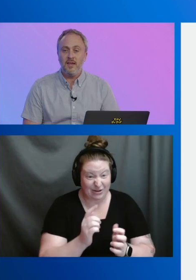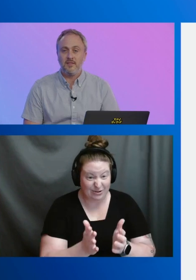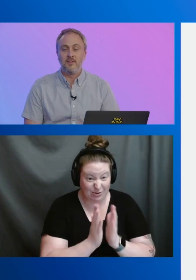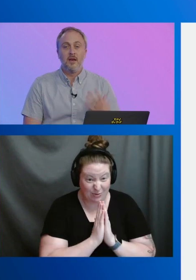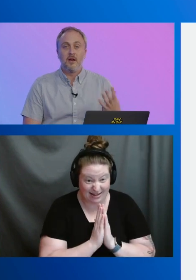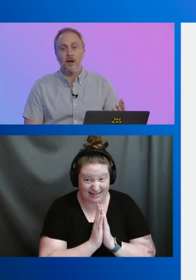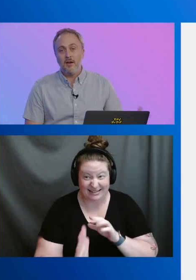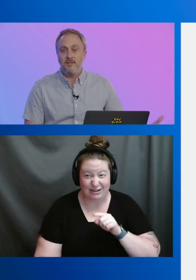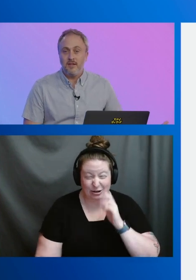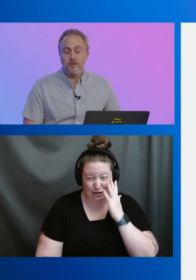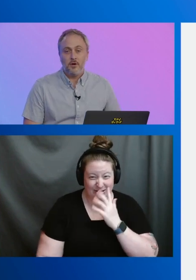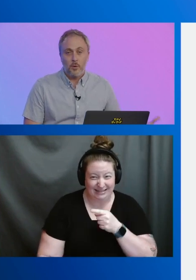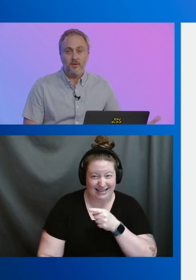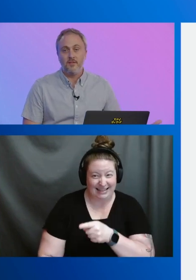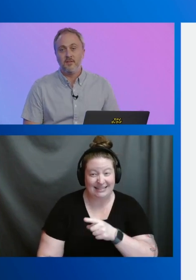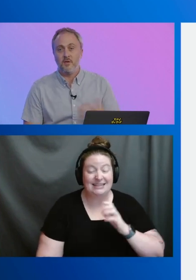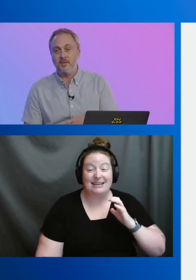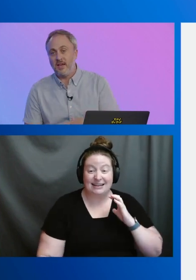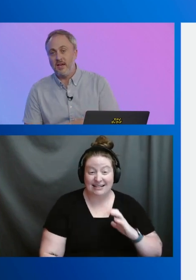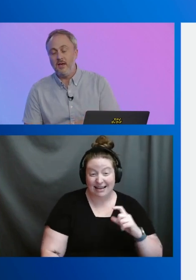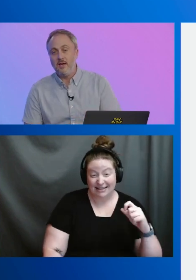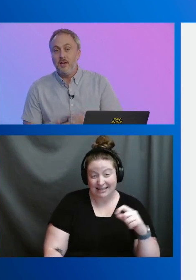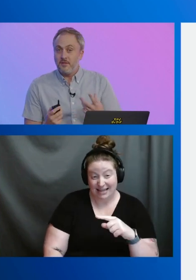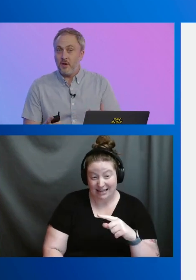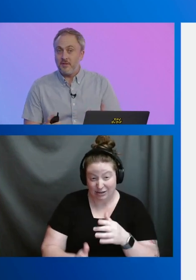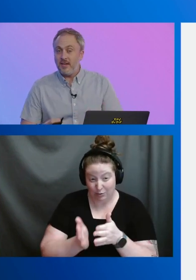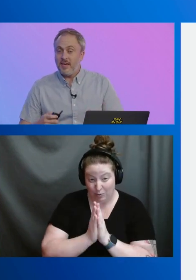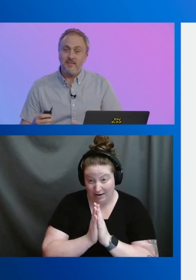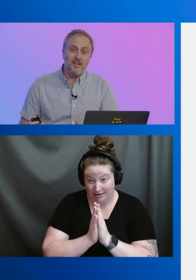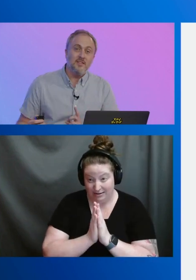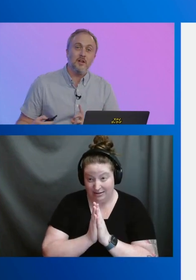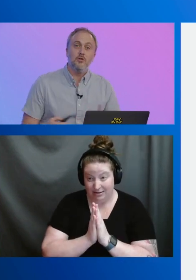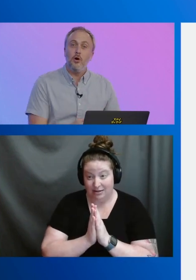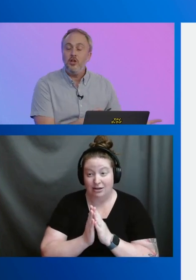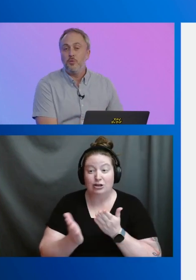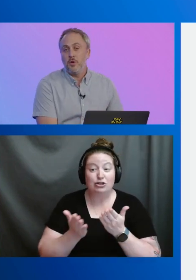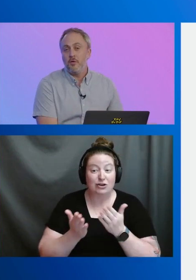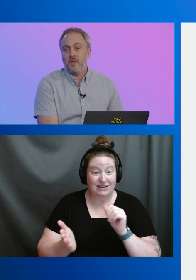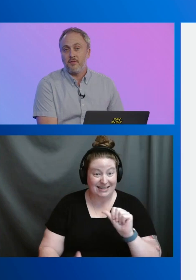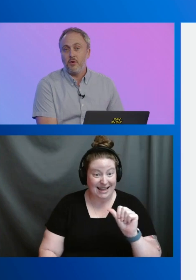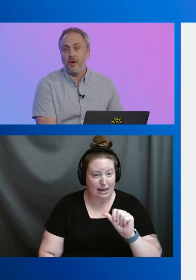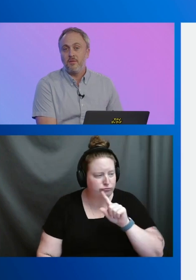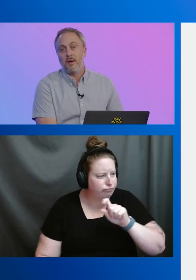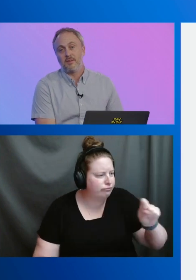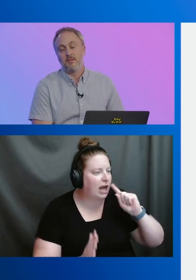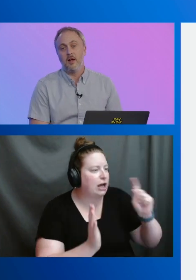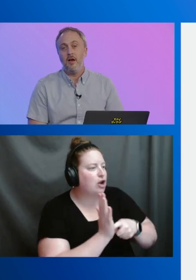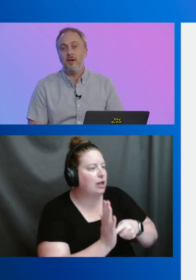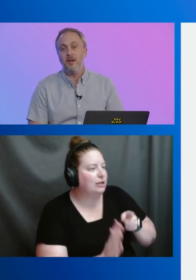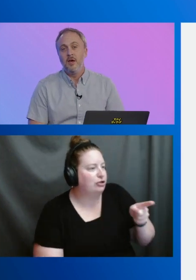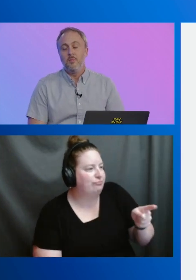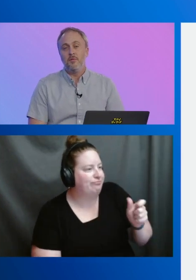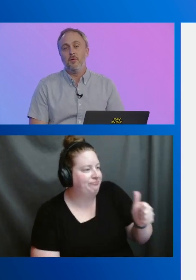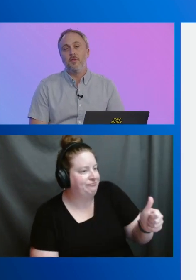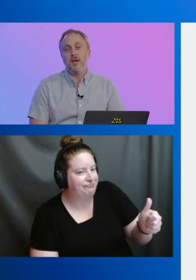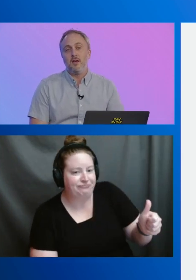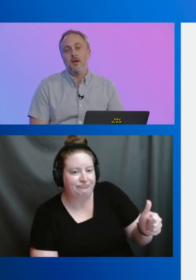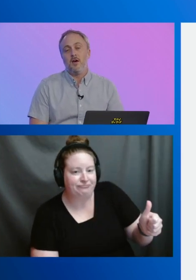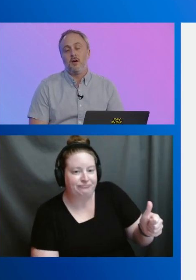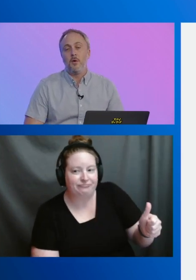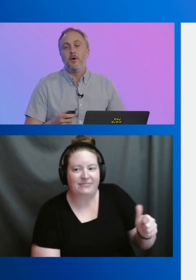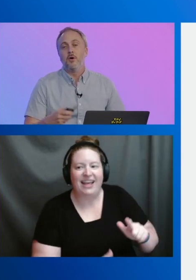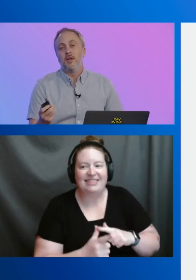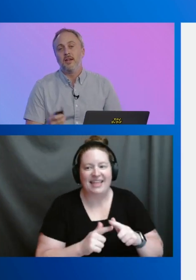more like this. Client sends a request to service A. Service A sends an acknowledgement of that request back to the client before